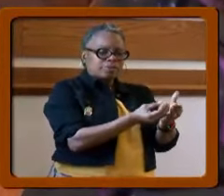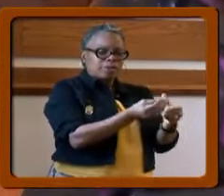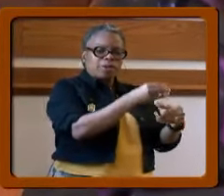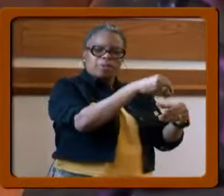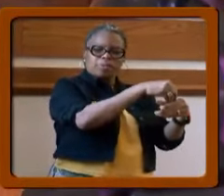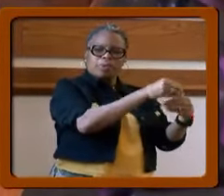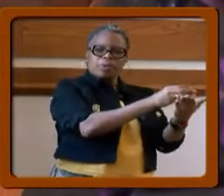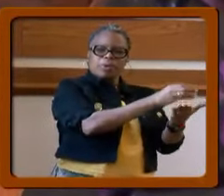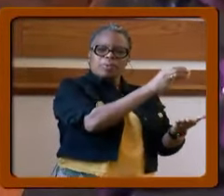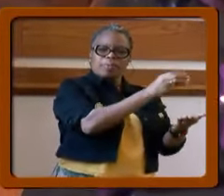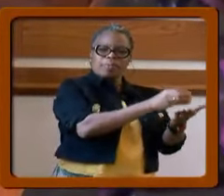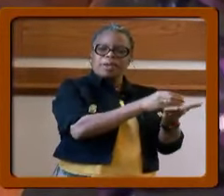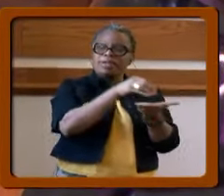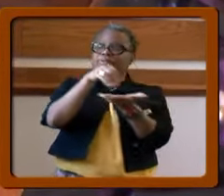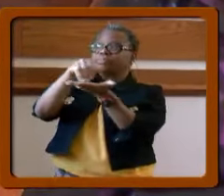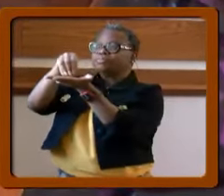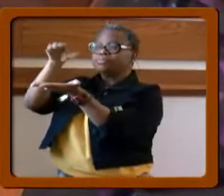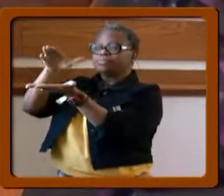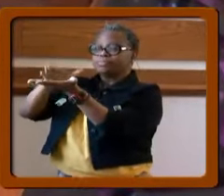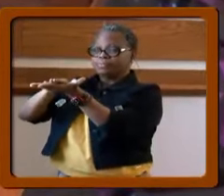They are in his record.